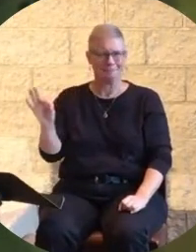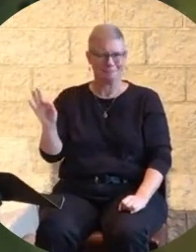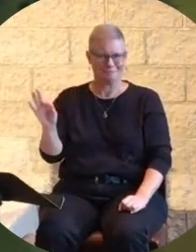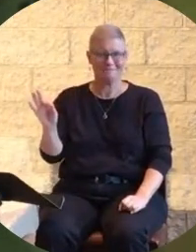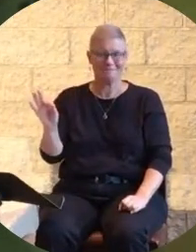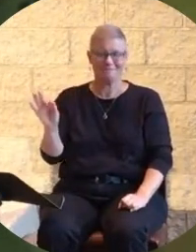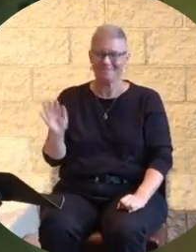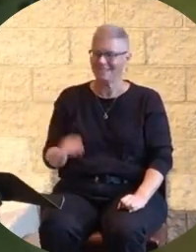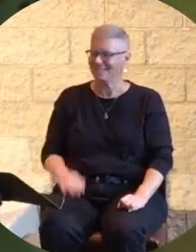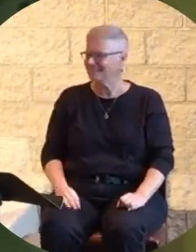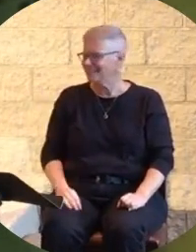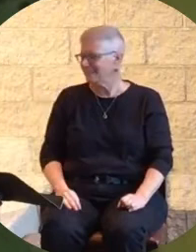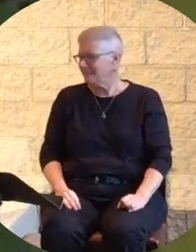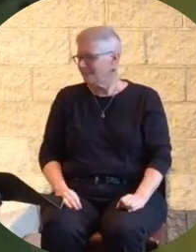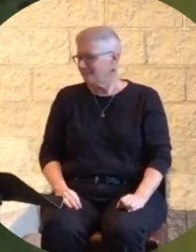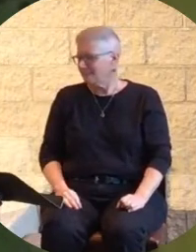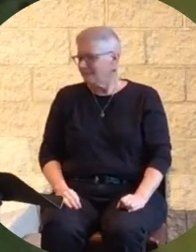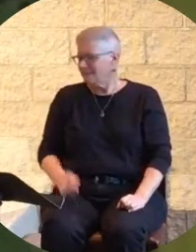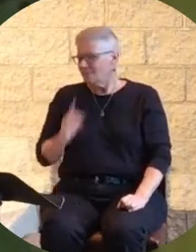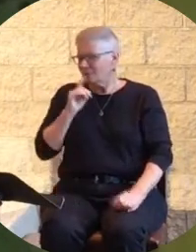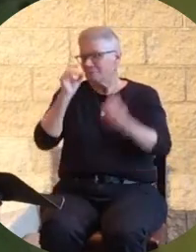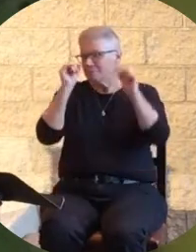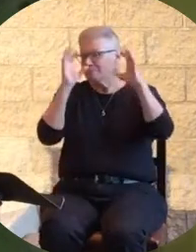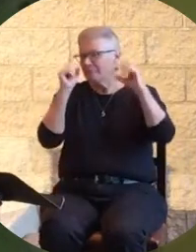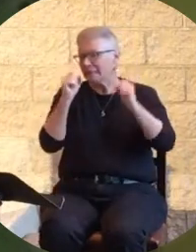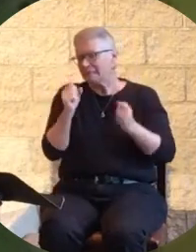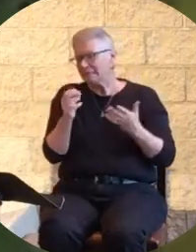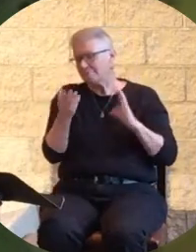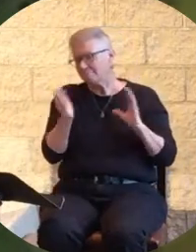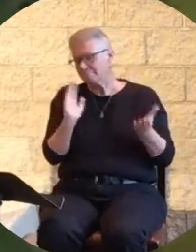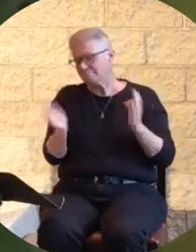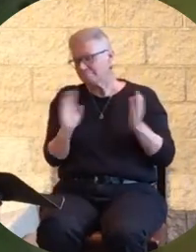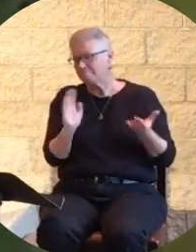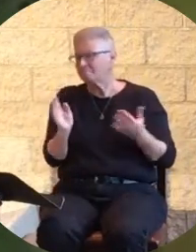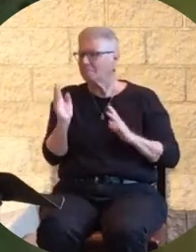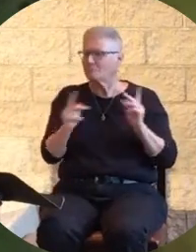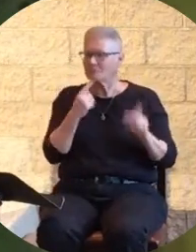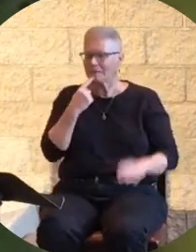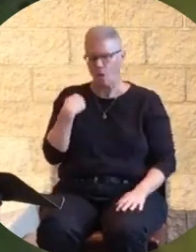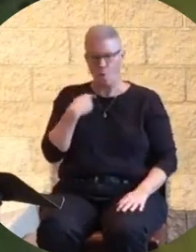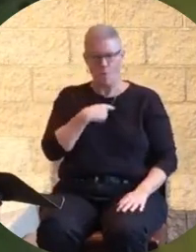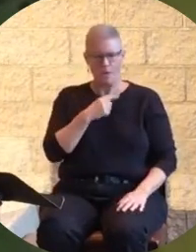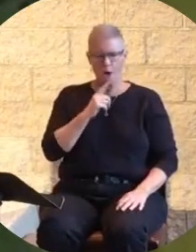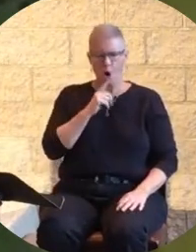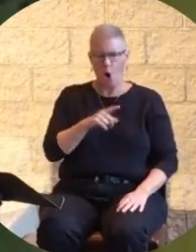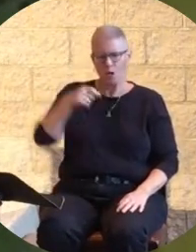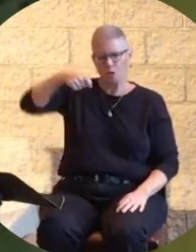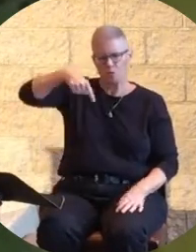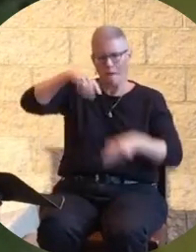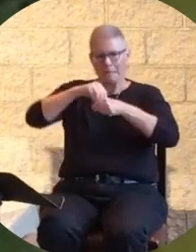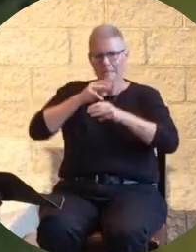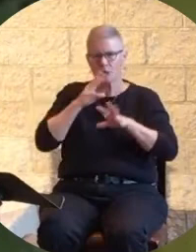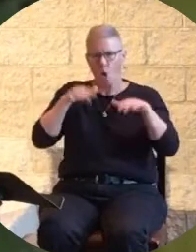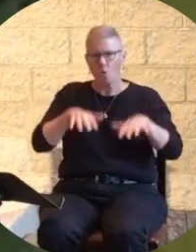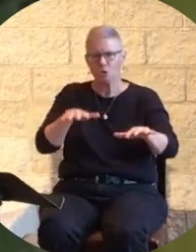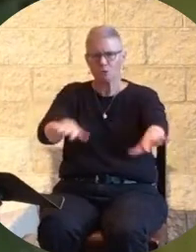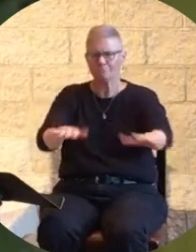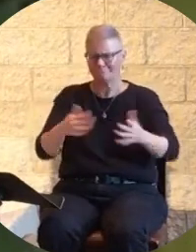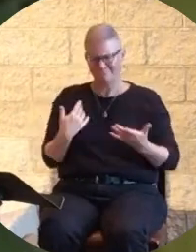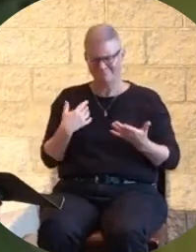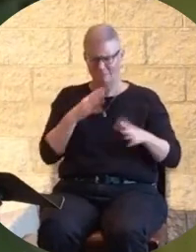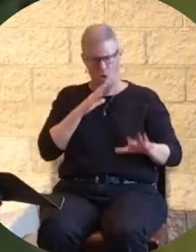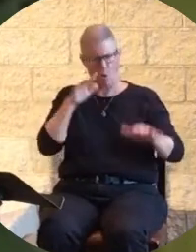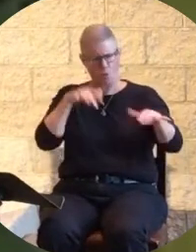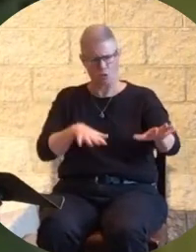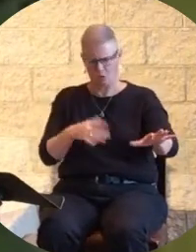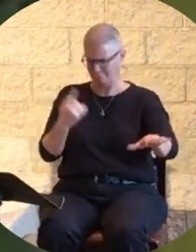There's an amazing analogy. We are the drop in the ocean. I've always liked that one. I'm the drop in the